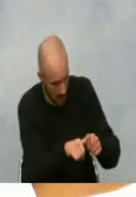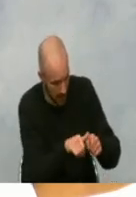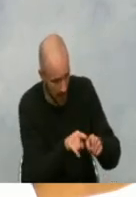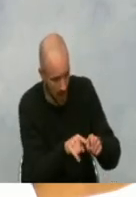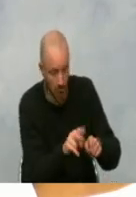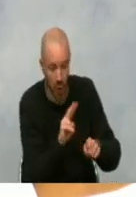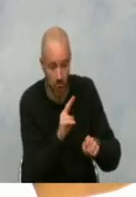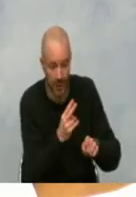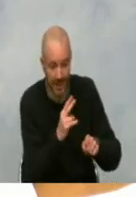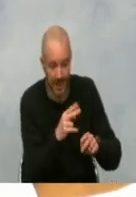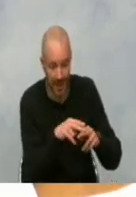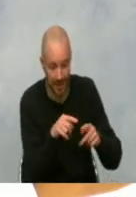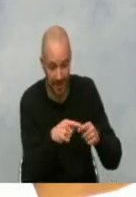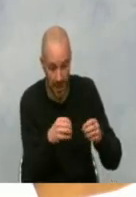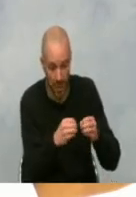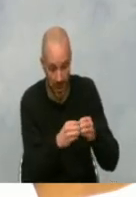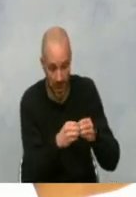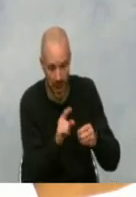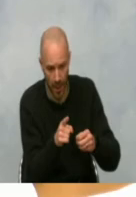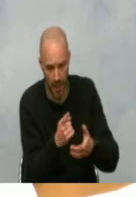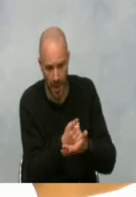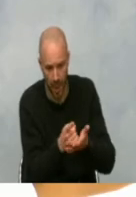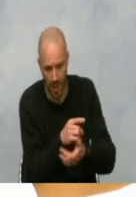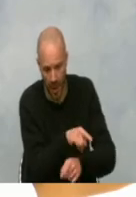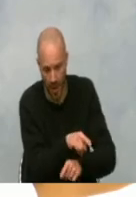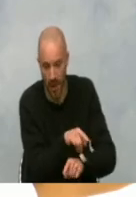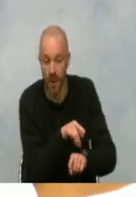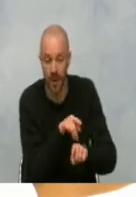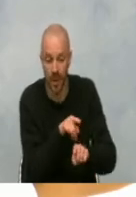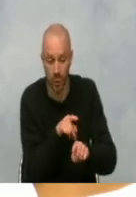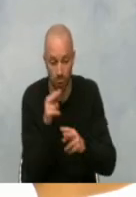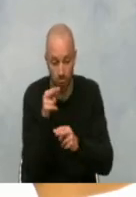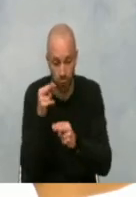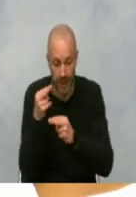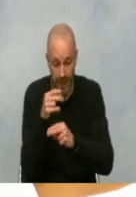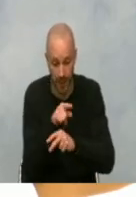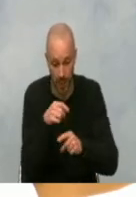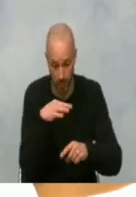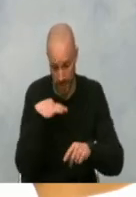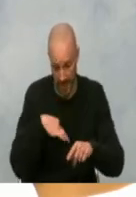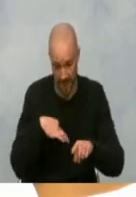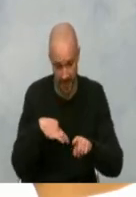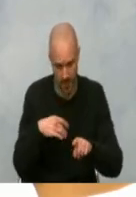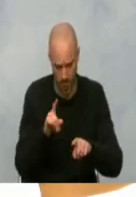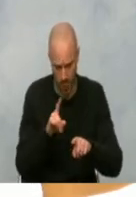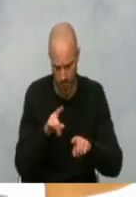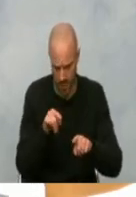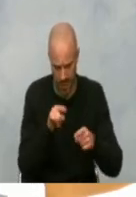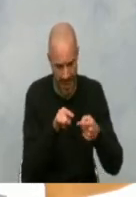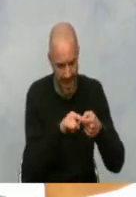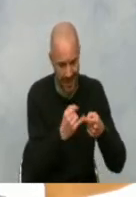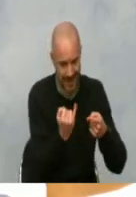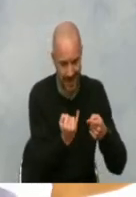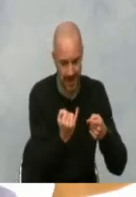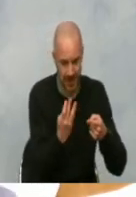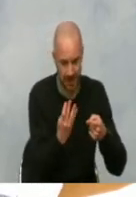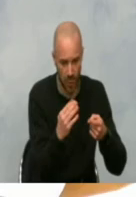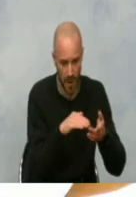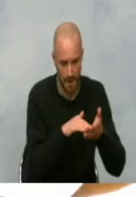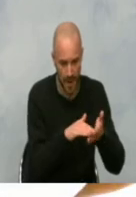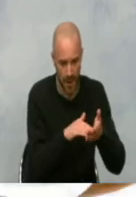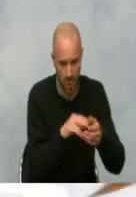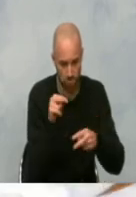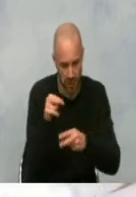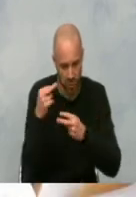22nd of February. So again, just recapping on those benefits, what are they? It's a £64 million retrospective